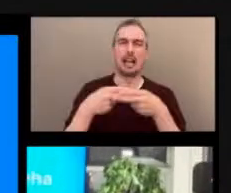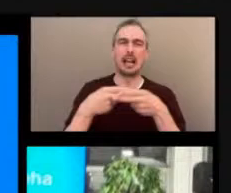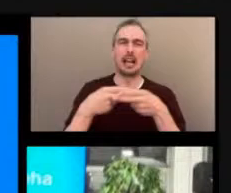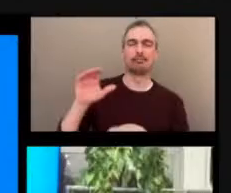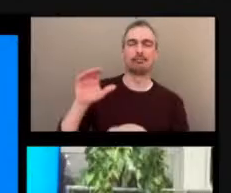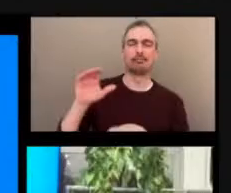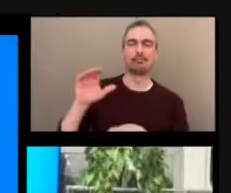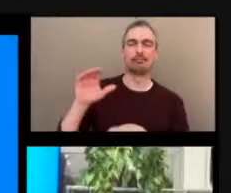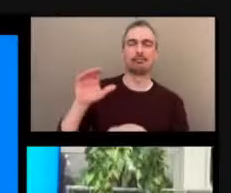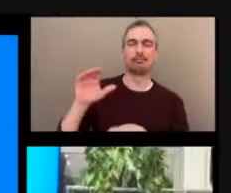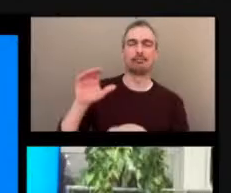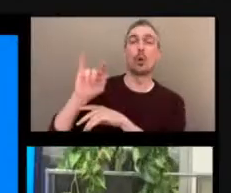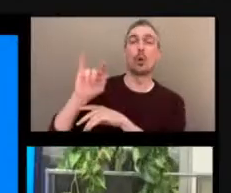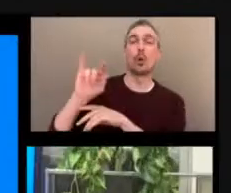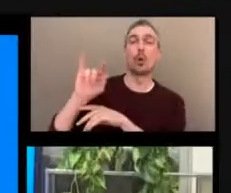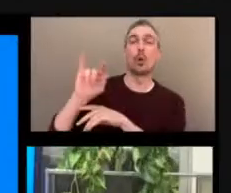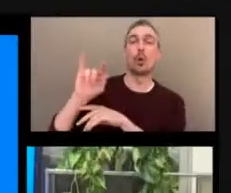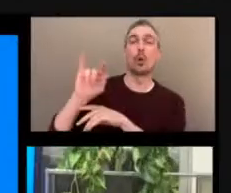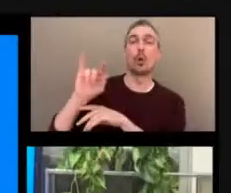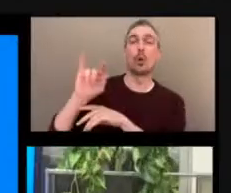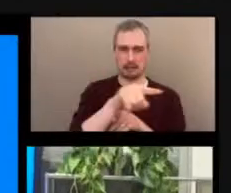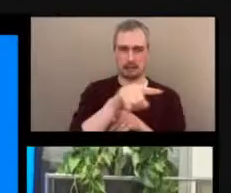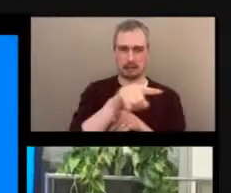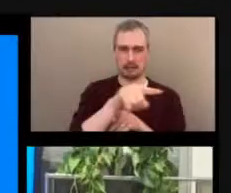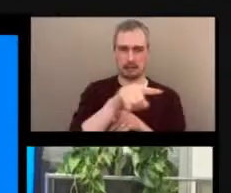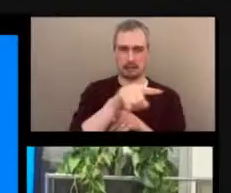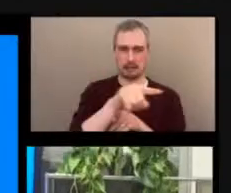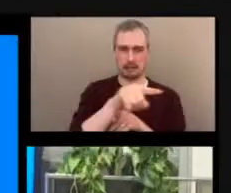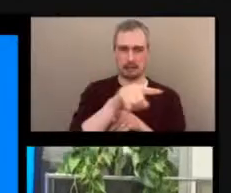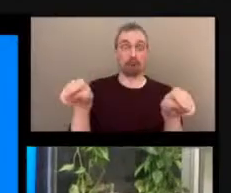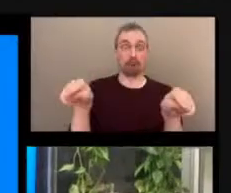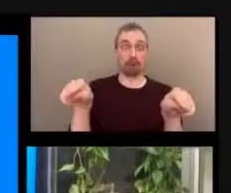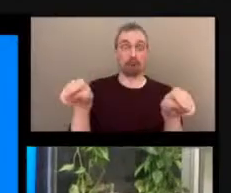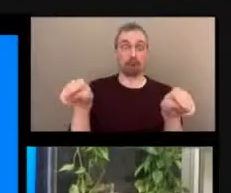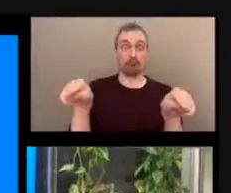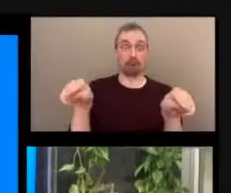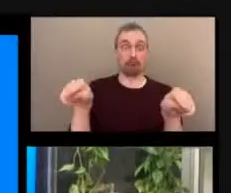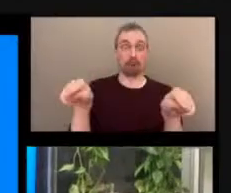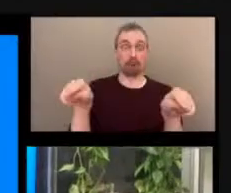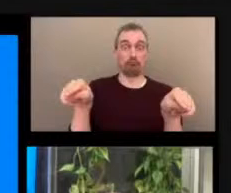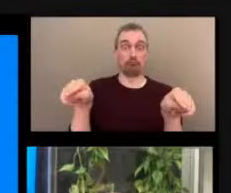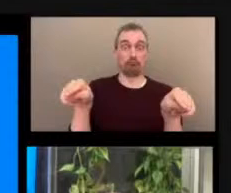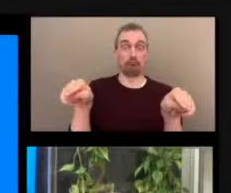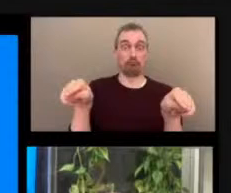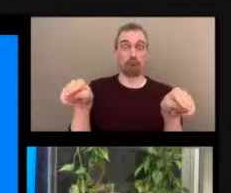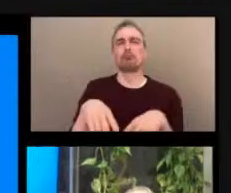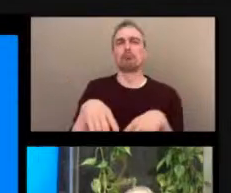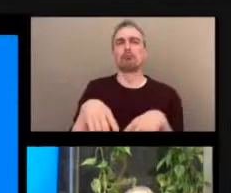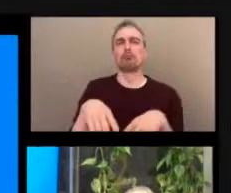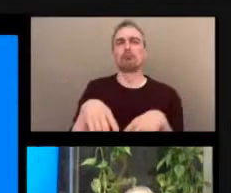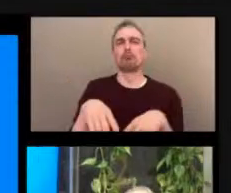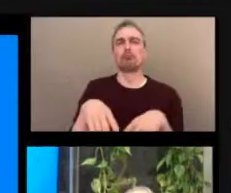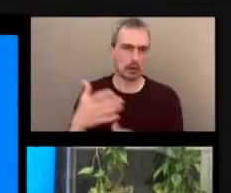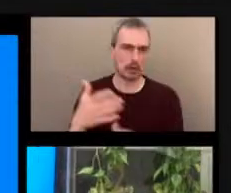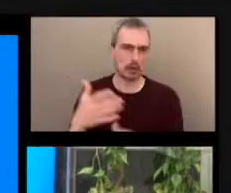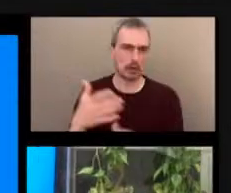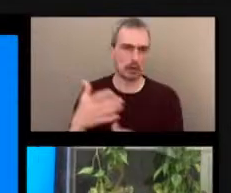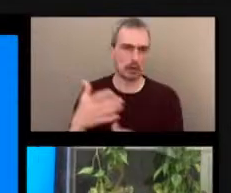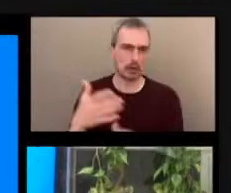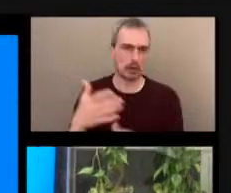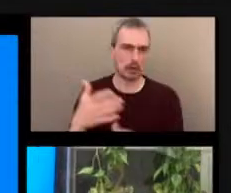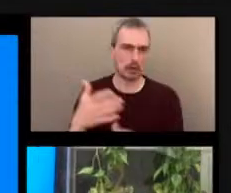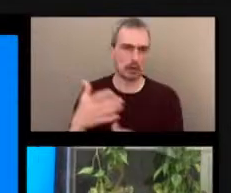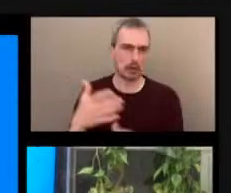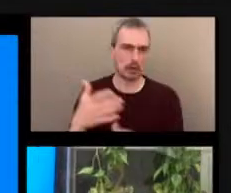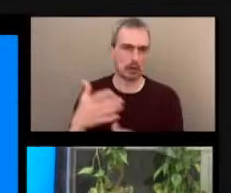In the meeting room, there is currently a slide on the screen that shows